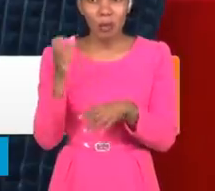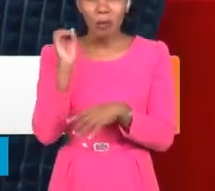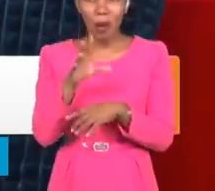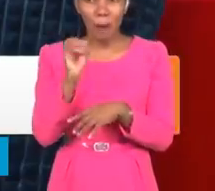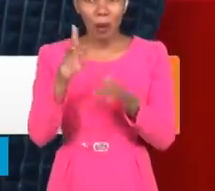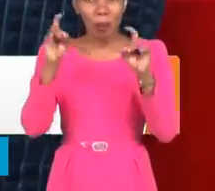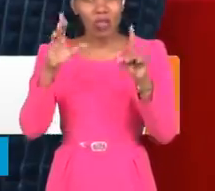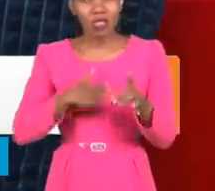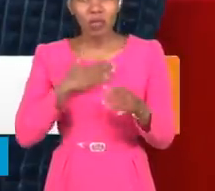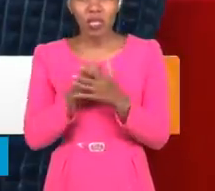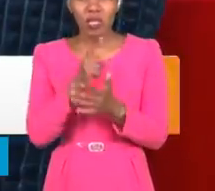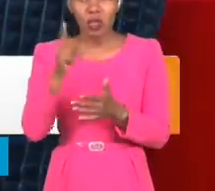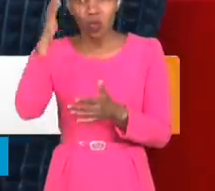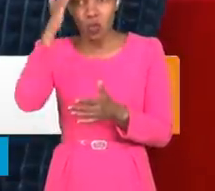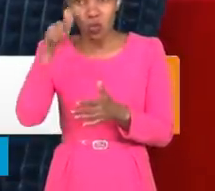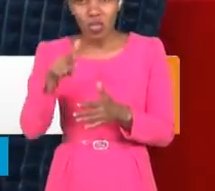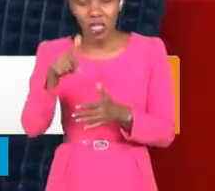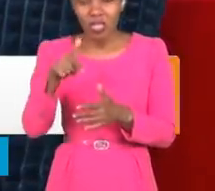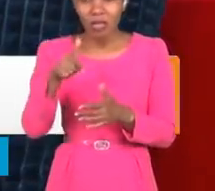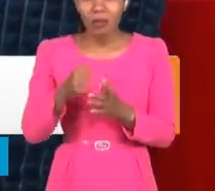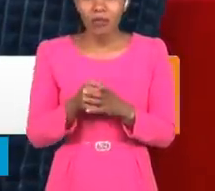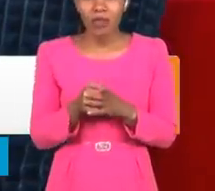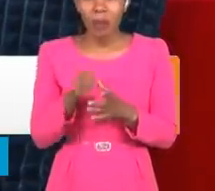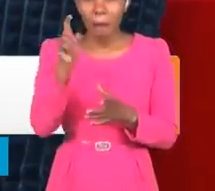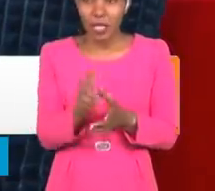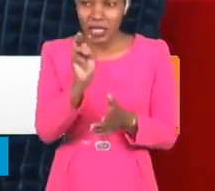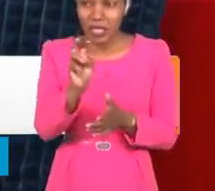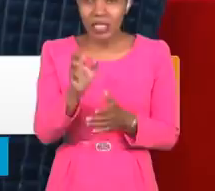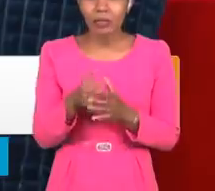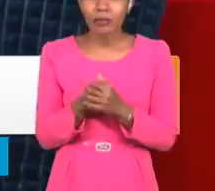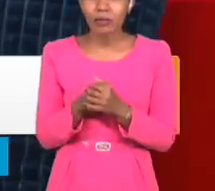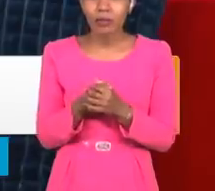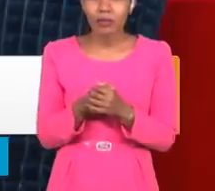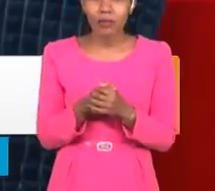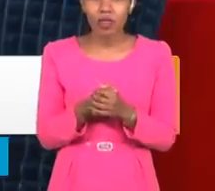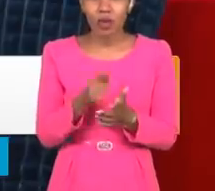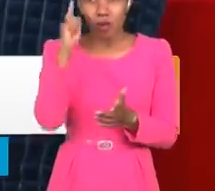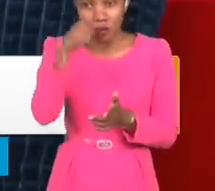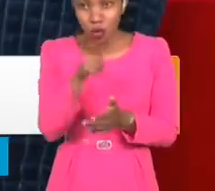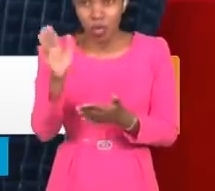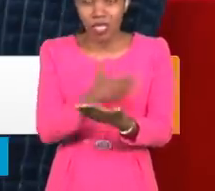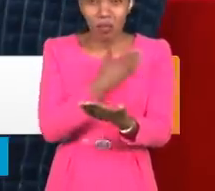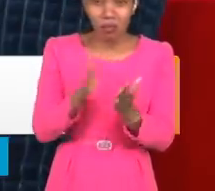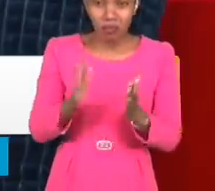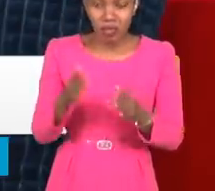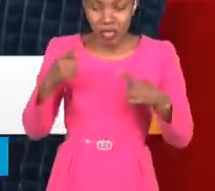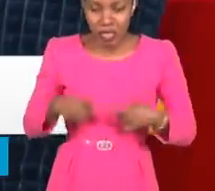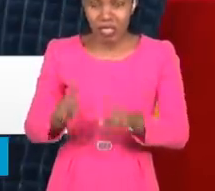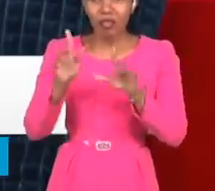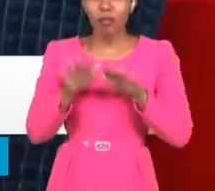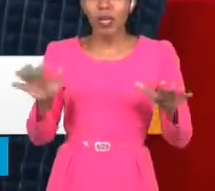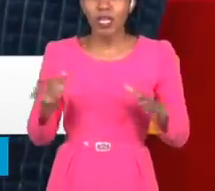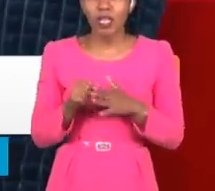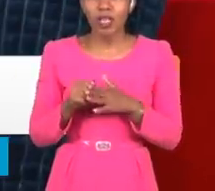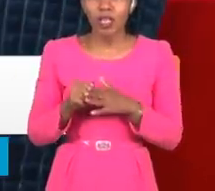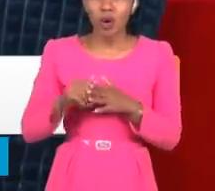my pictures, you know, in this line, yeah, we have to be seen. Yes. Yeah. For you as a musician, yes, you're marketing yourself. Yes. Which is okay. So they will